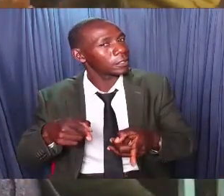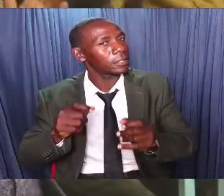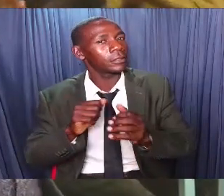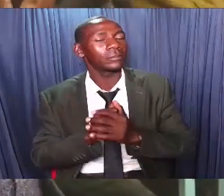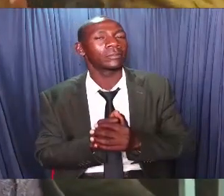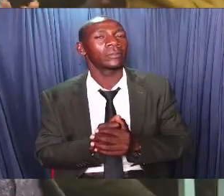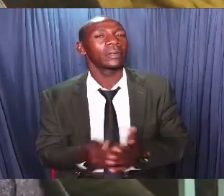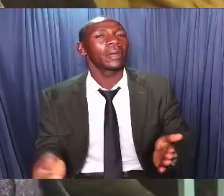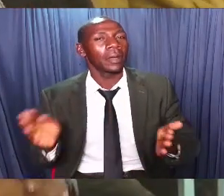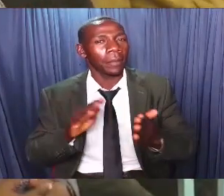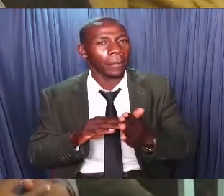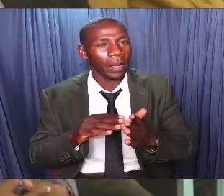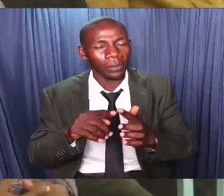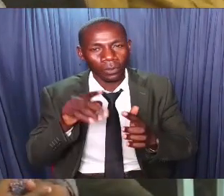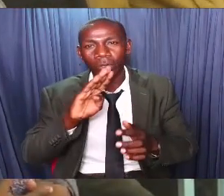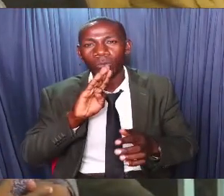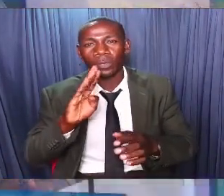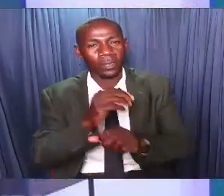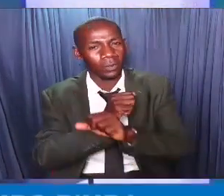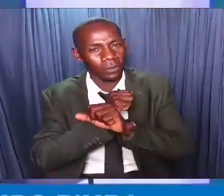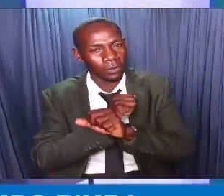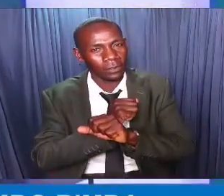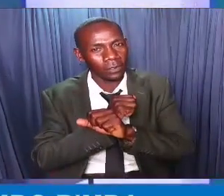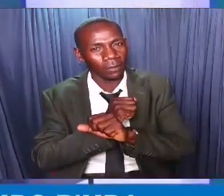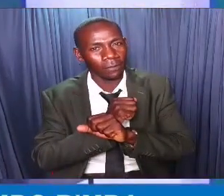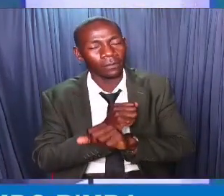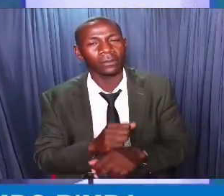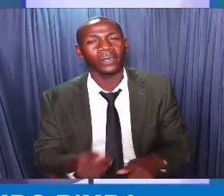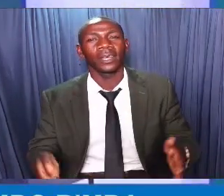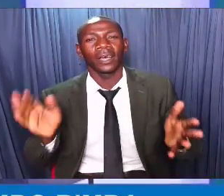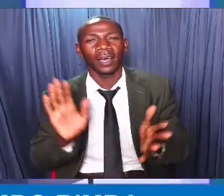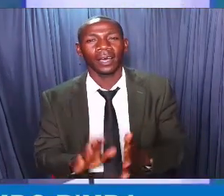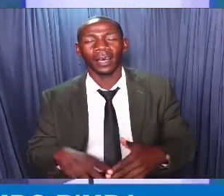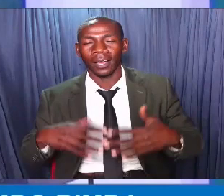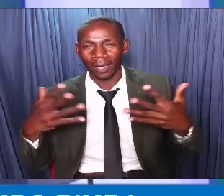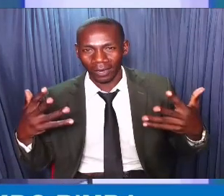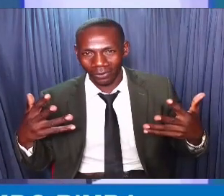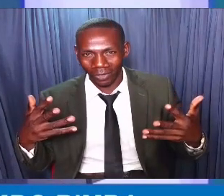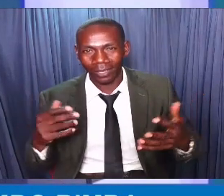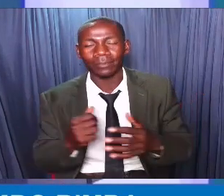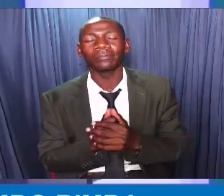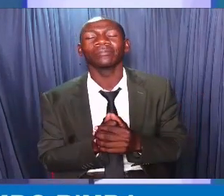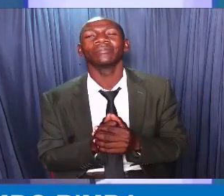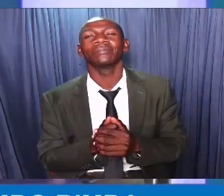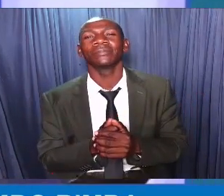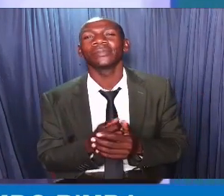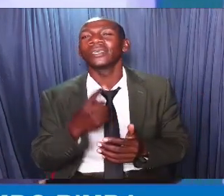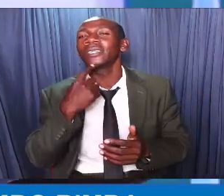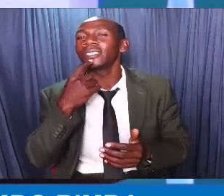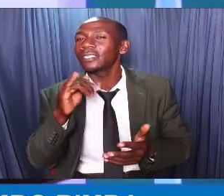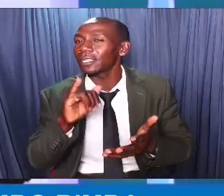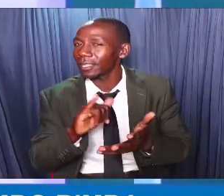that. Murudieni Mungu muwe salama. Return to God that you may be saved. Hallelujah. Hallelujah.